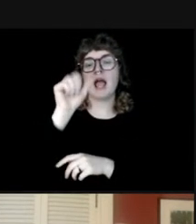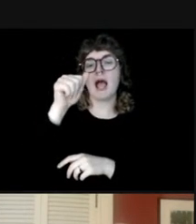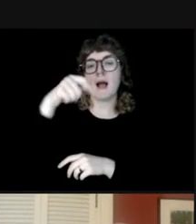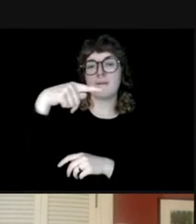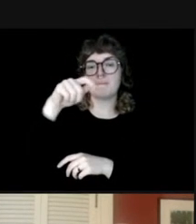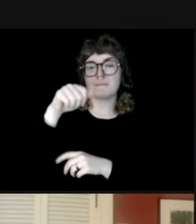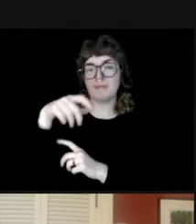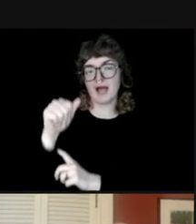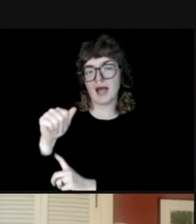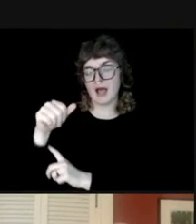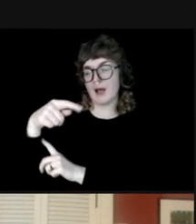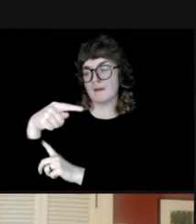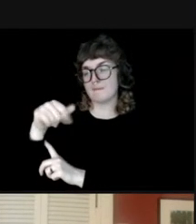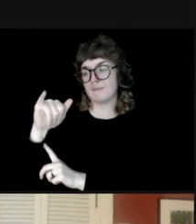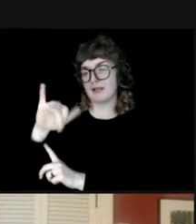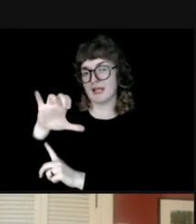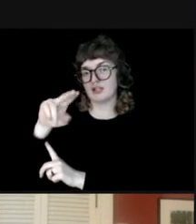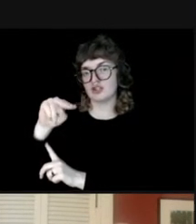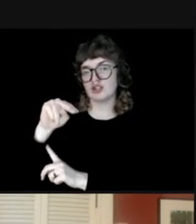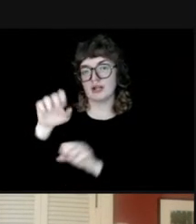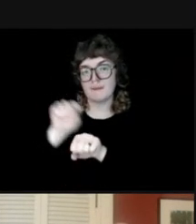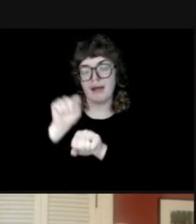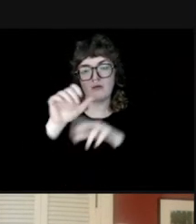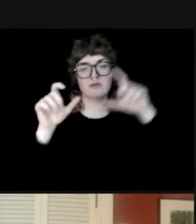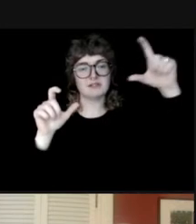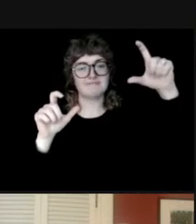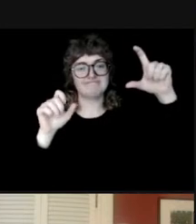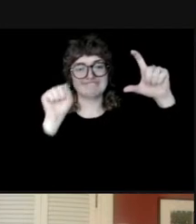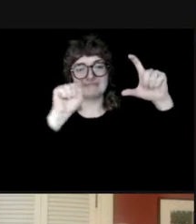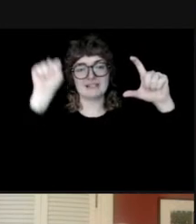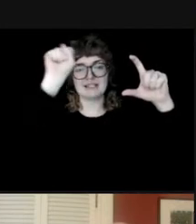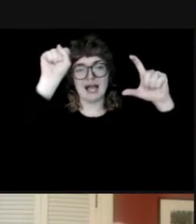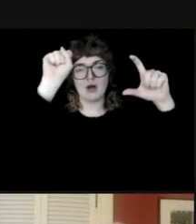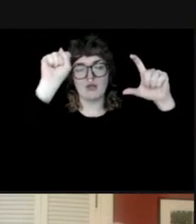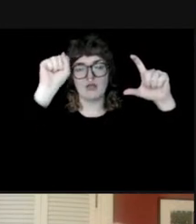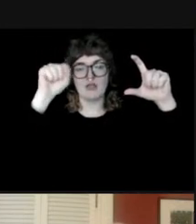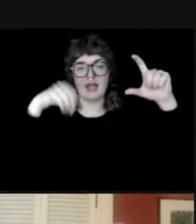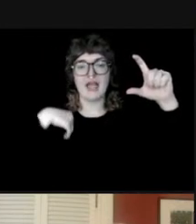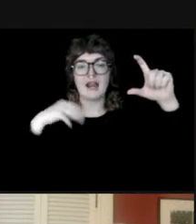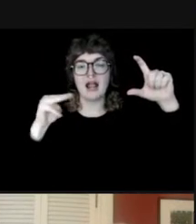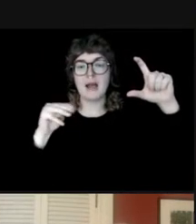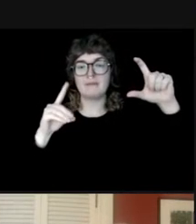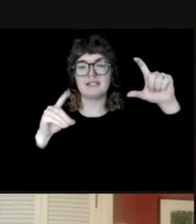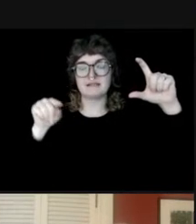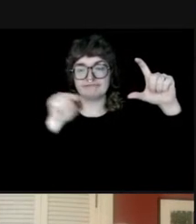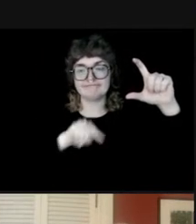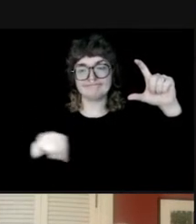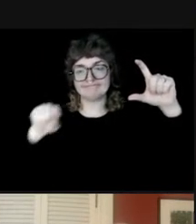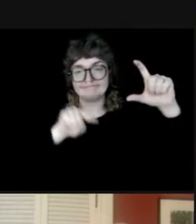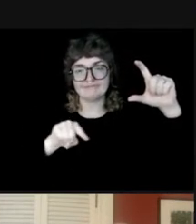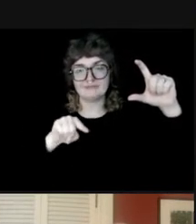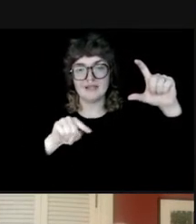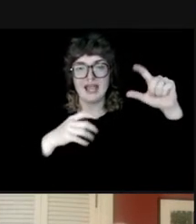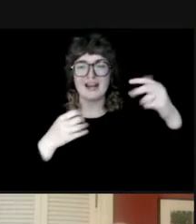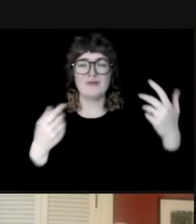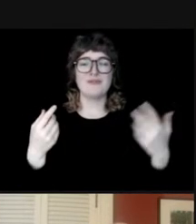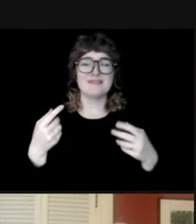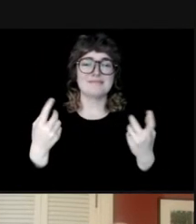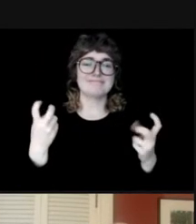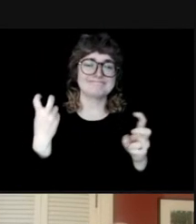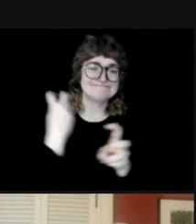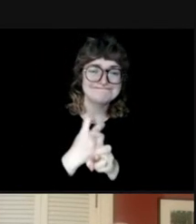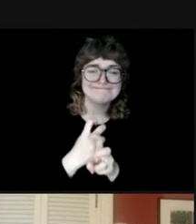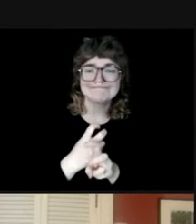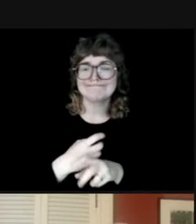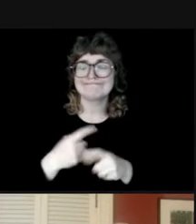on occasion, regarded Maryland as an unnecessary nuisance, especially in the 17th century. And here you can